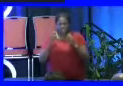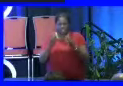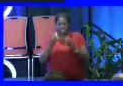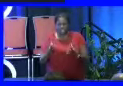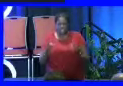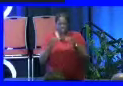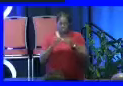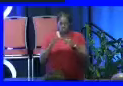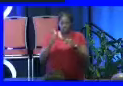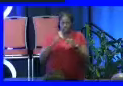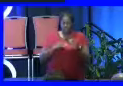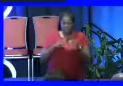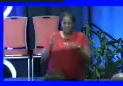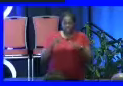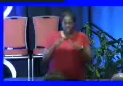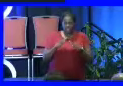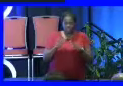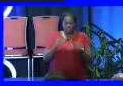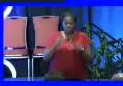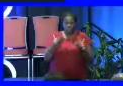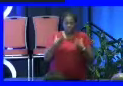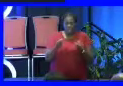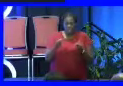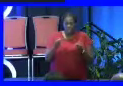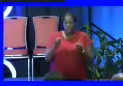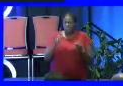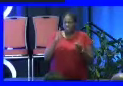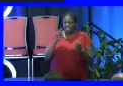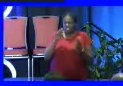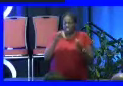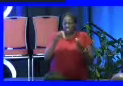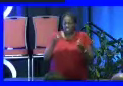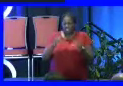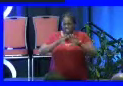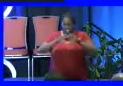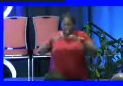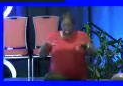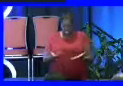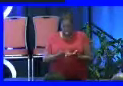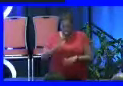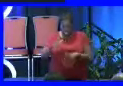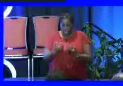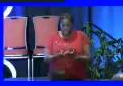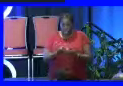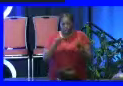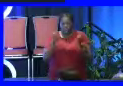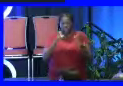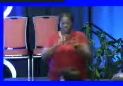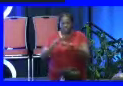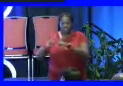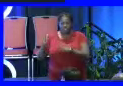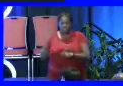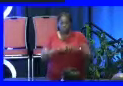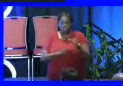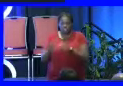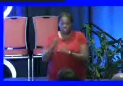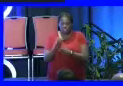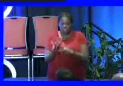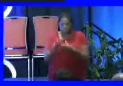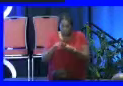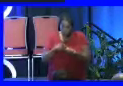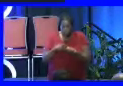just our behavioral health data. It's looking at data across the board. So there's a number of strategies we're embarking on to, pull